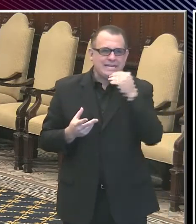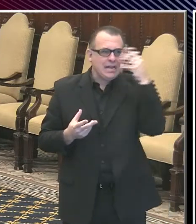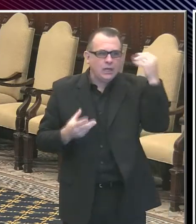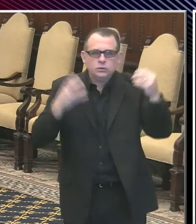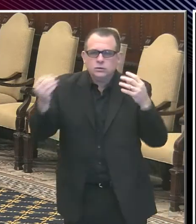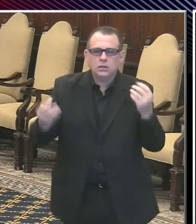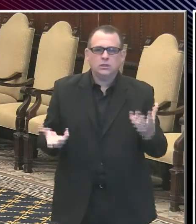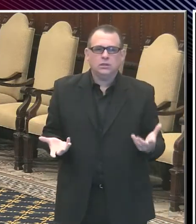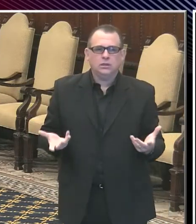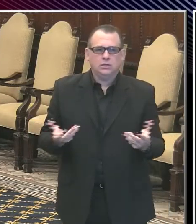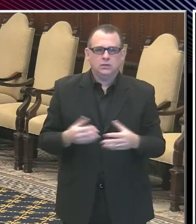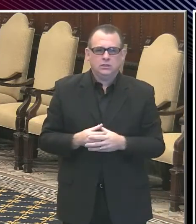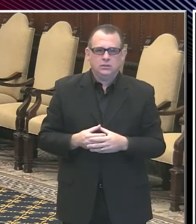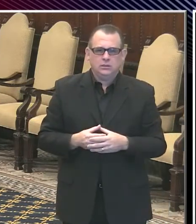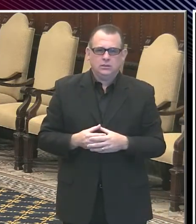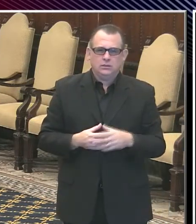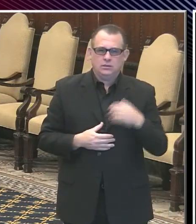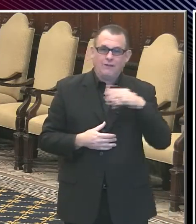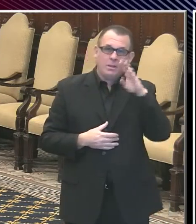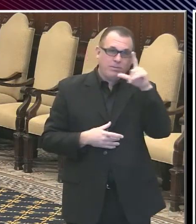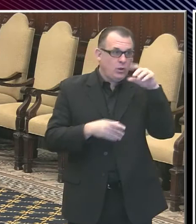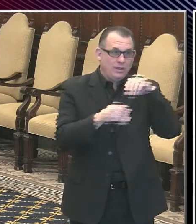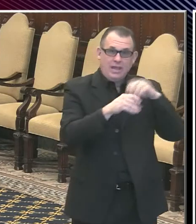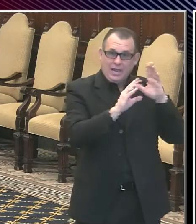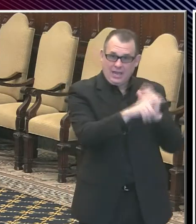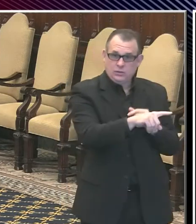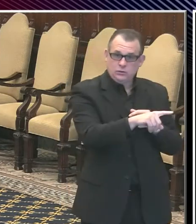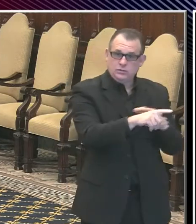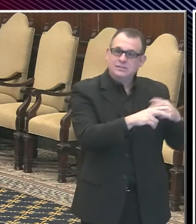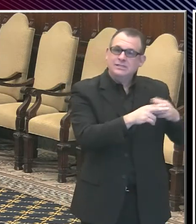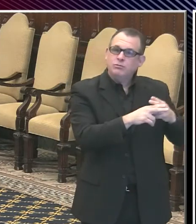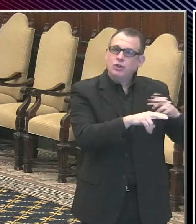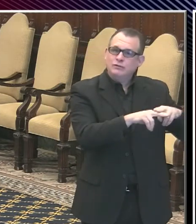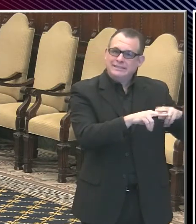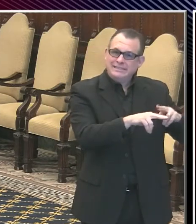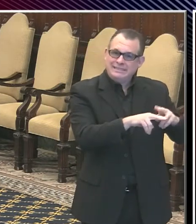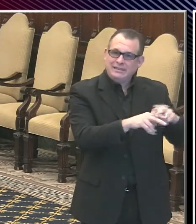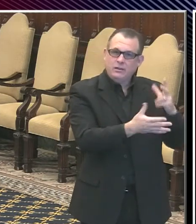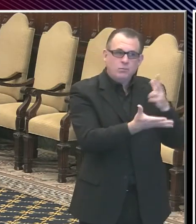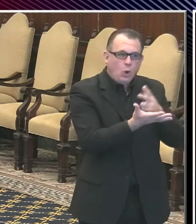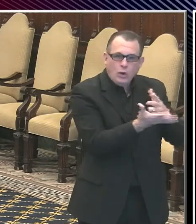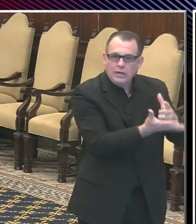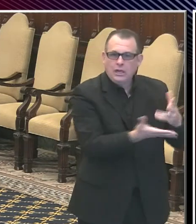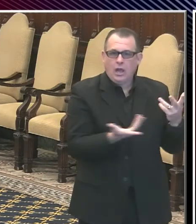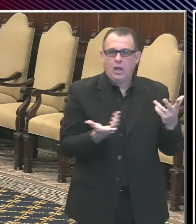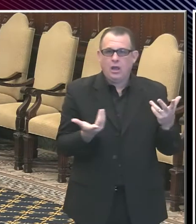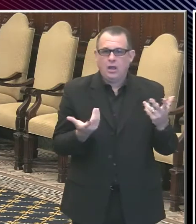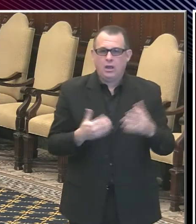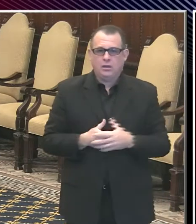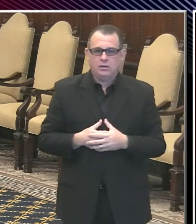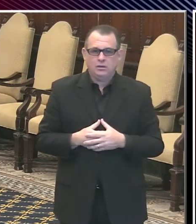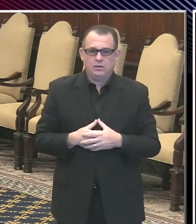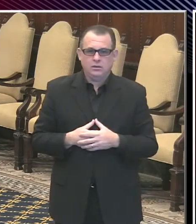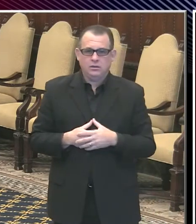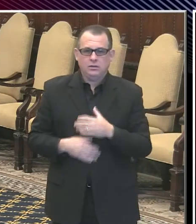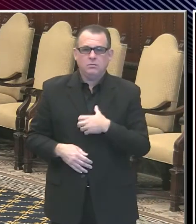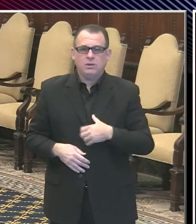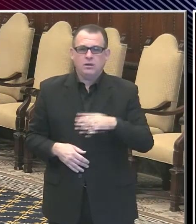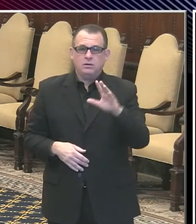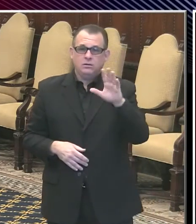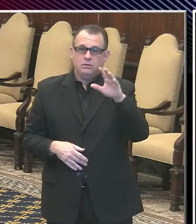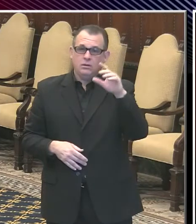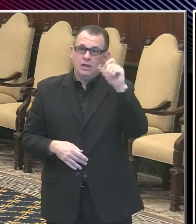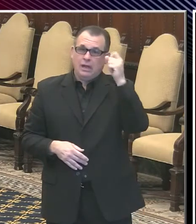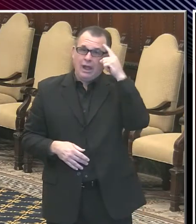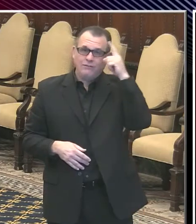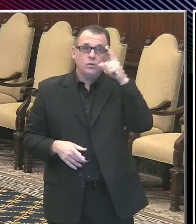bill in the PA House that would allow temporary seating in parking lots in other areas. What are your thoughts? Look, first of all, this is a governor decision